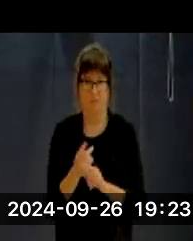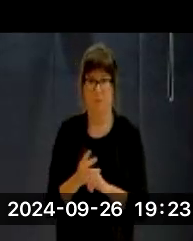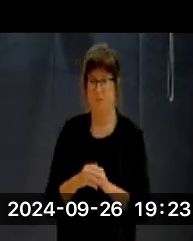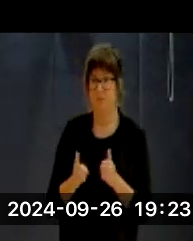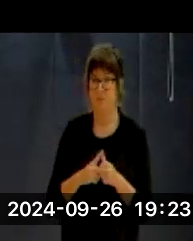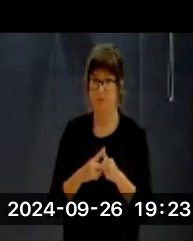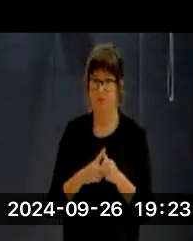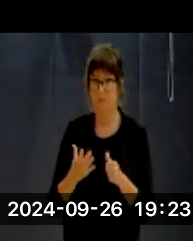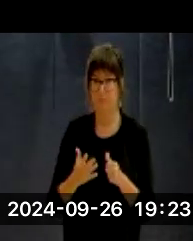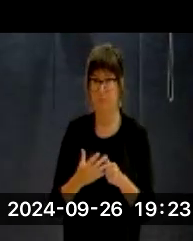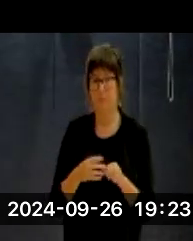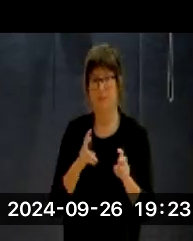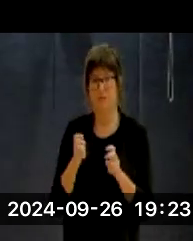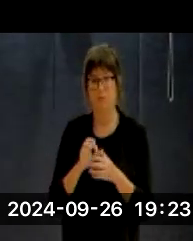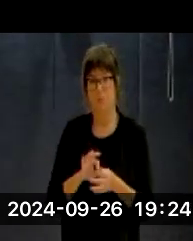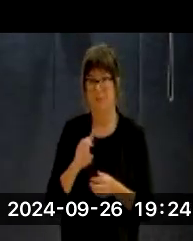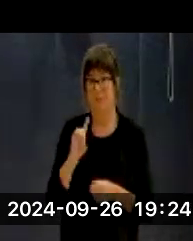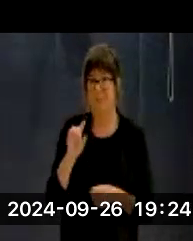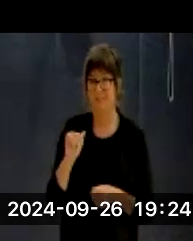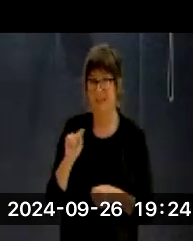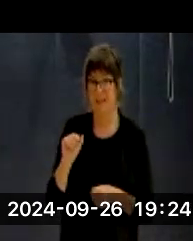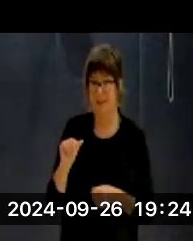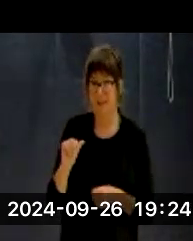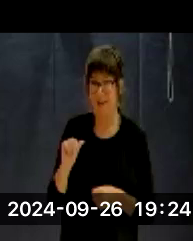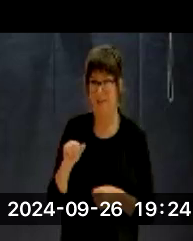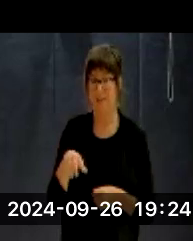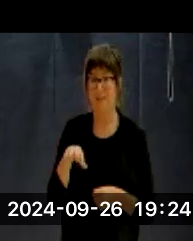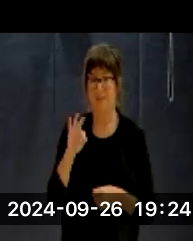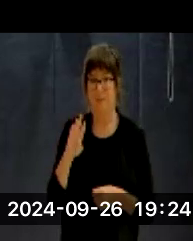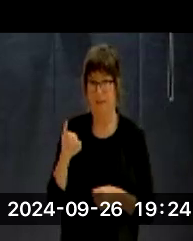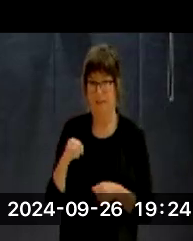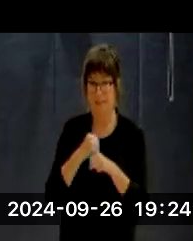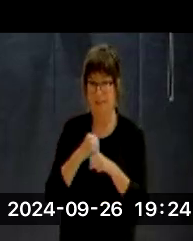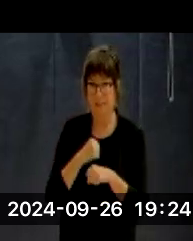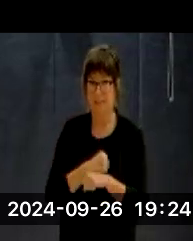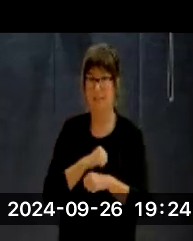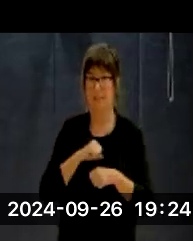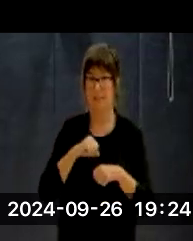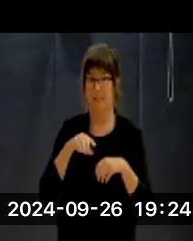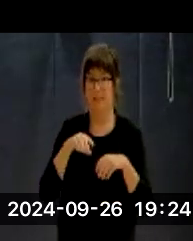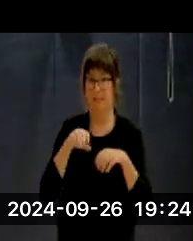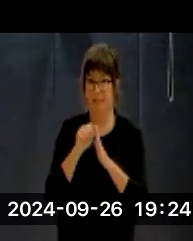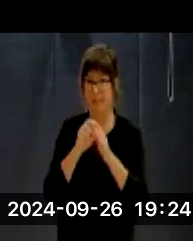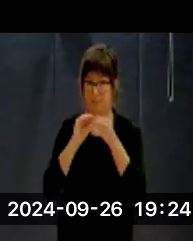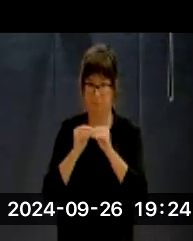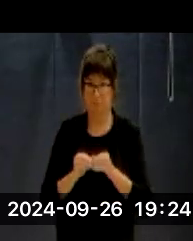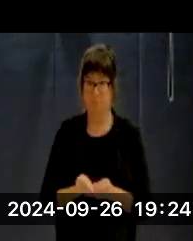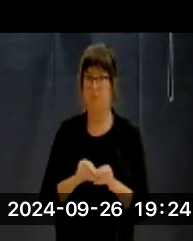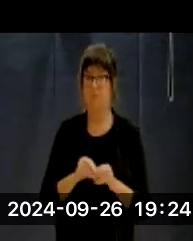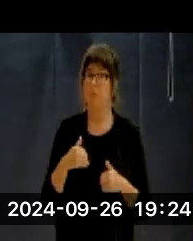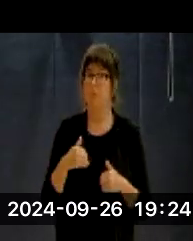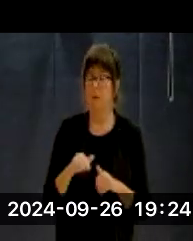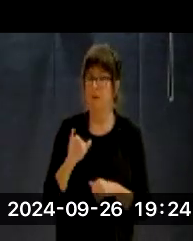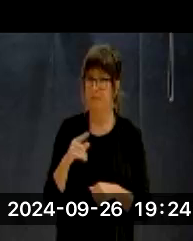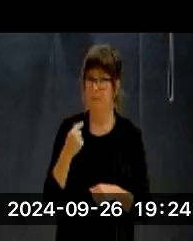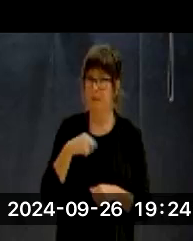the issues with data and with the FBI statistics and state statistics that is something that I